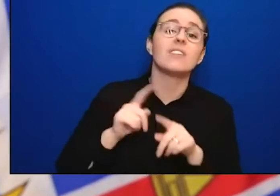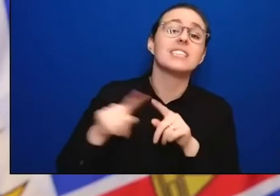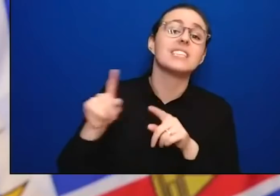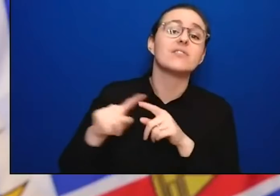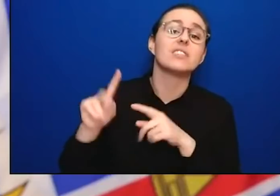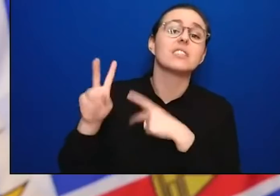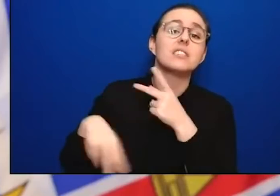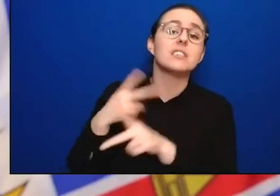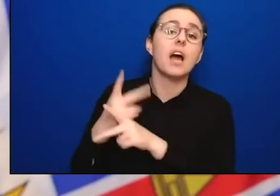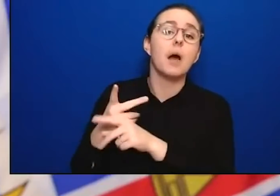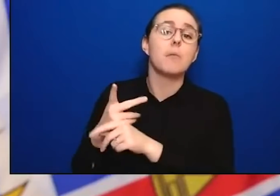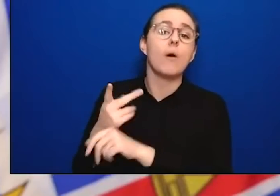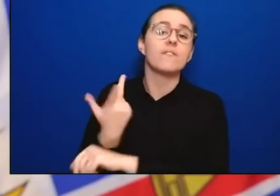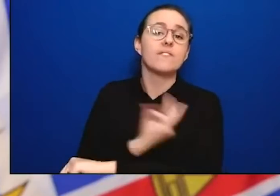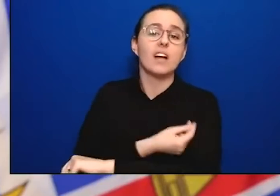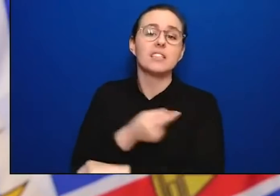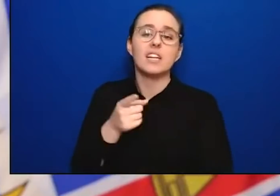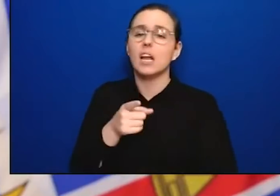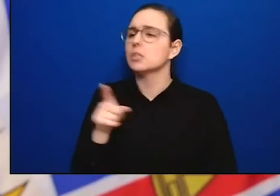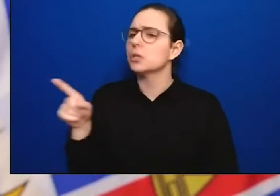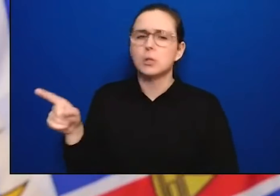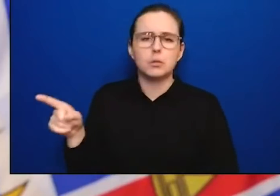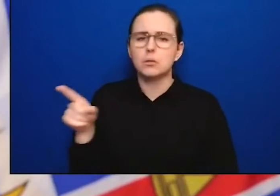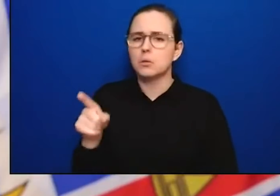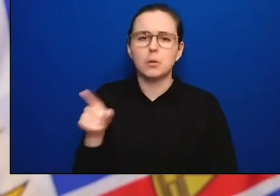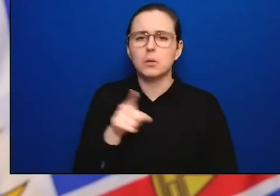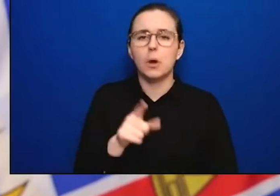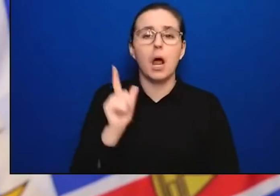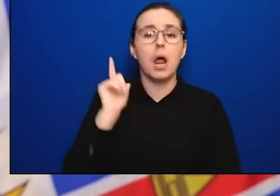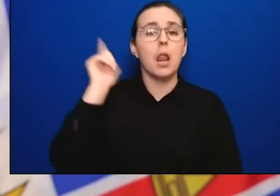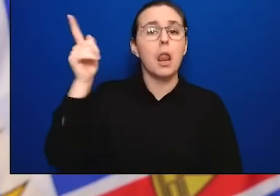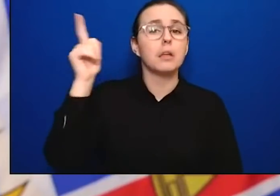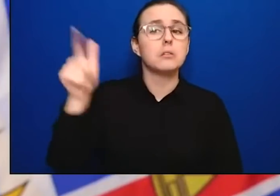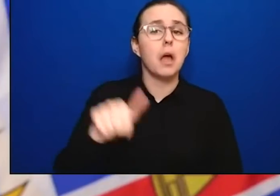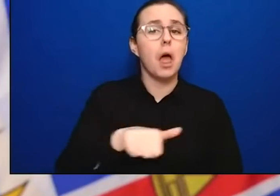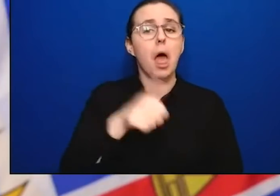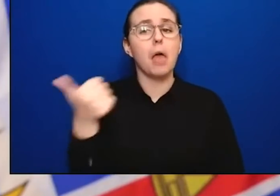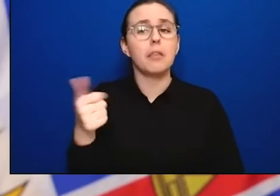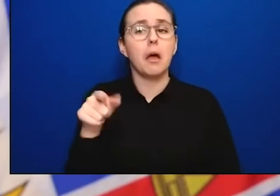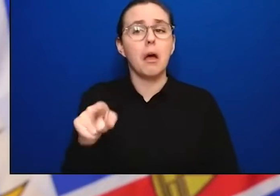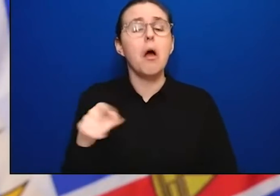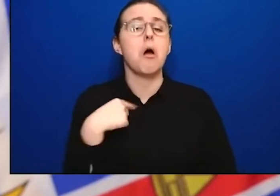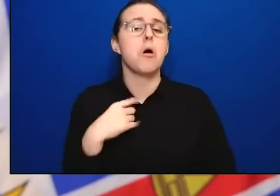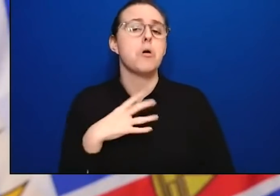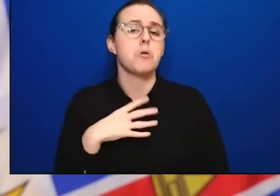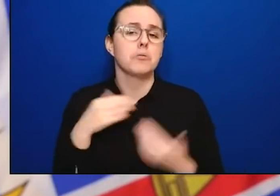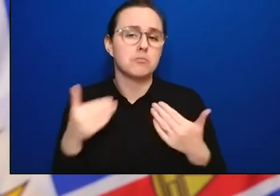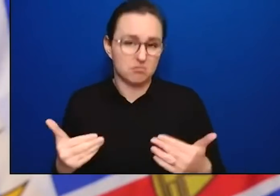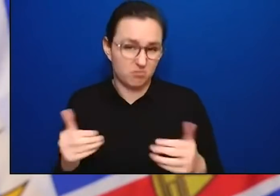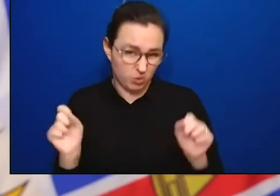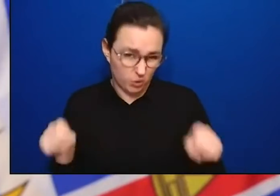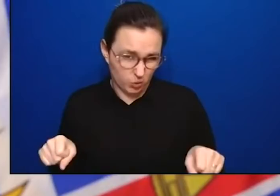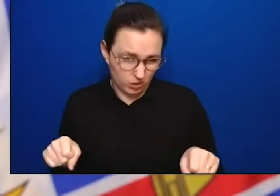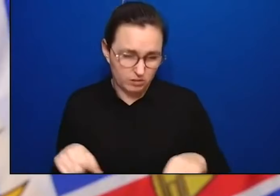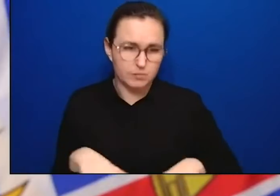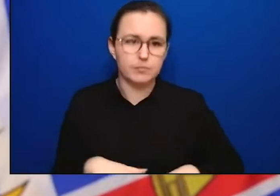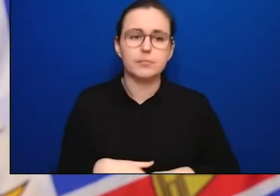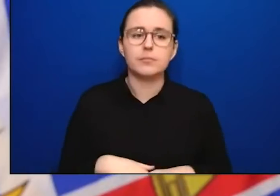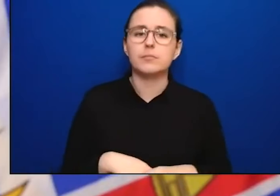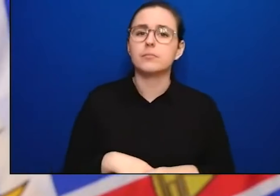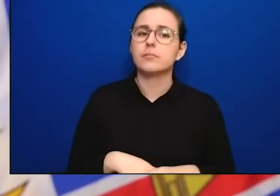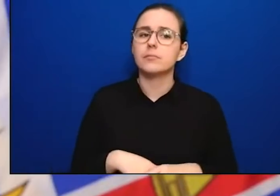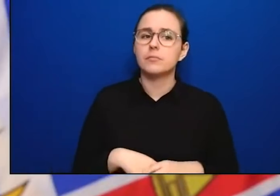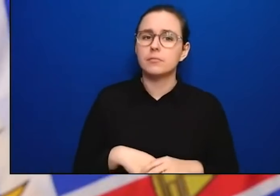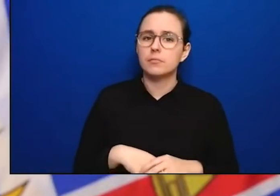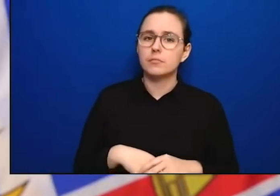coming of different types that may help for some people. Part of it's complacency. People don't feel that it would affect them, that they're fine,